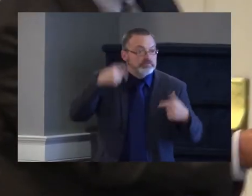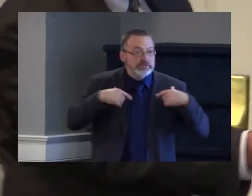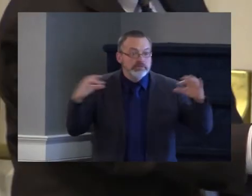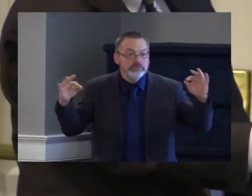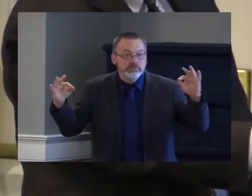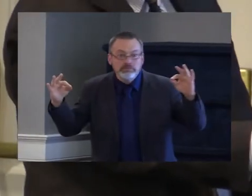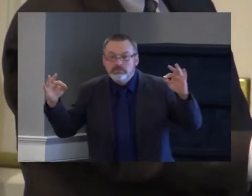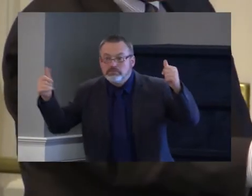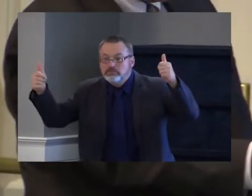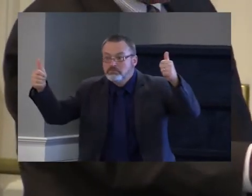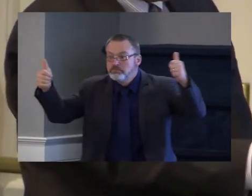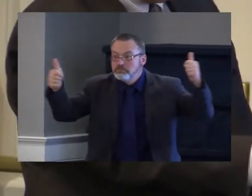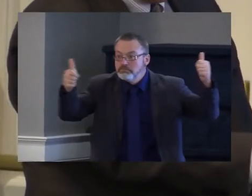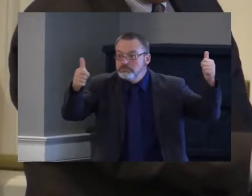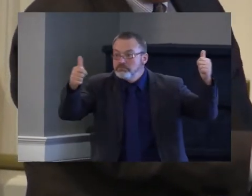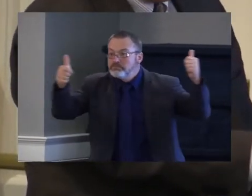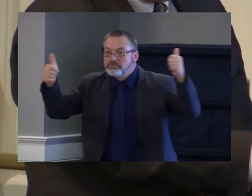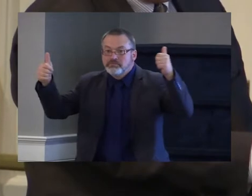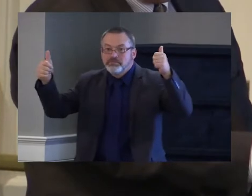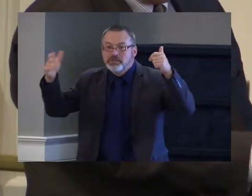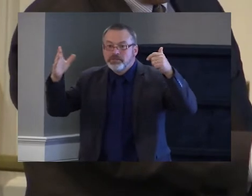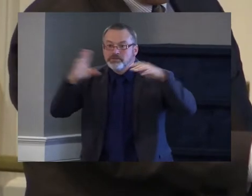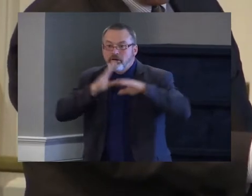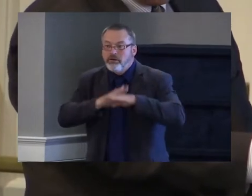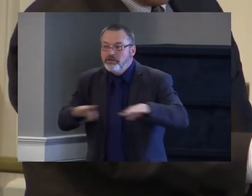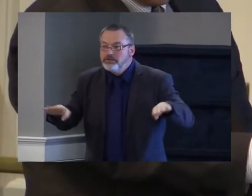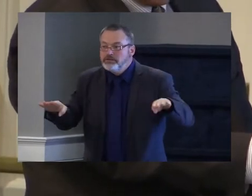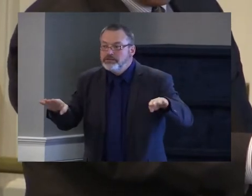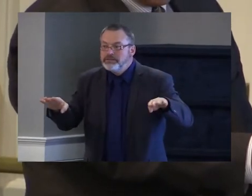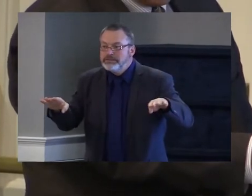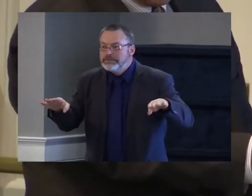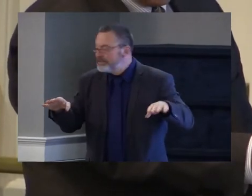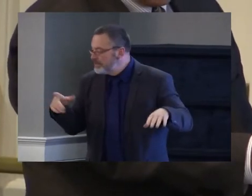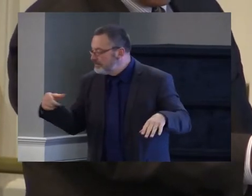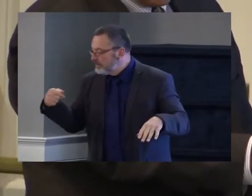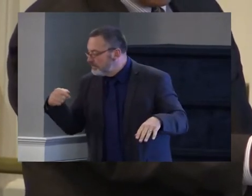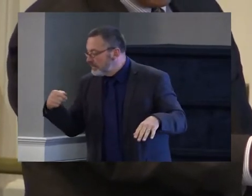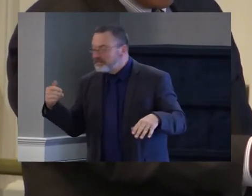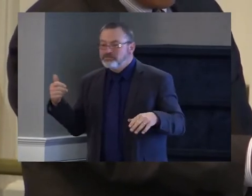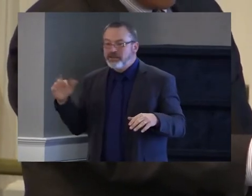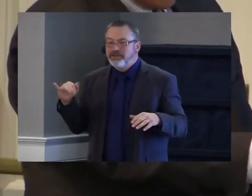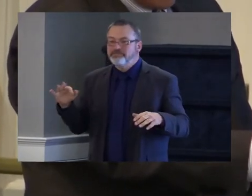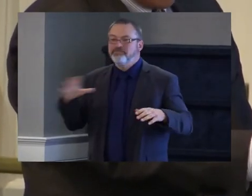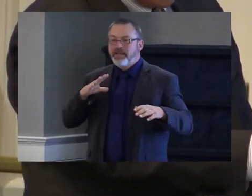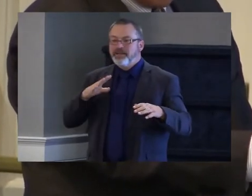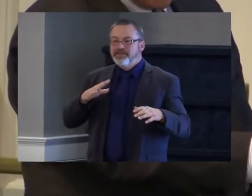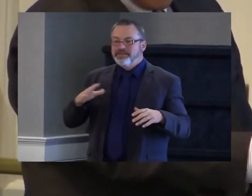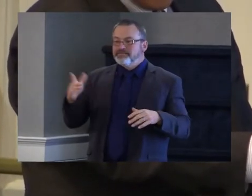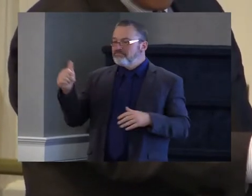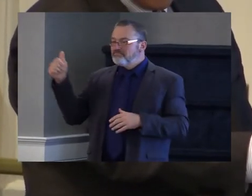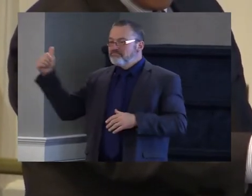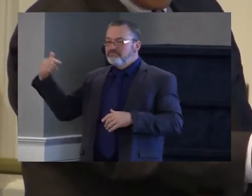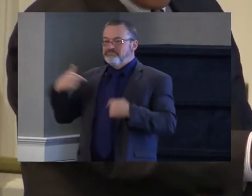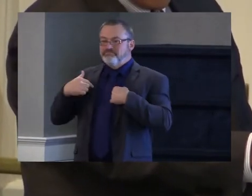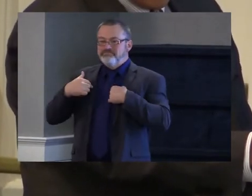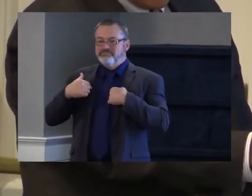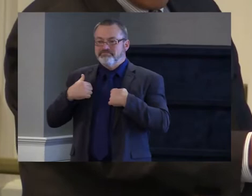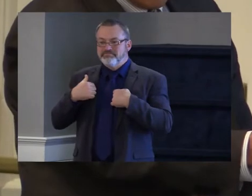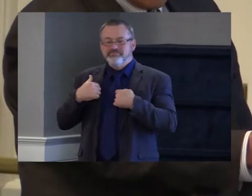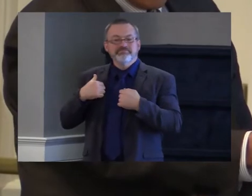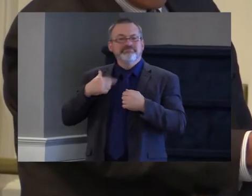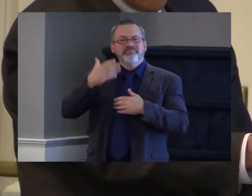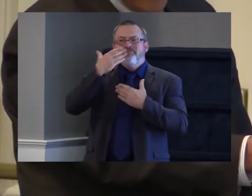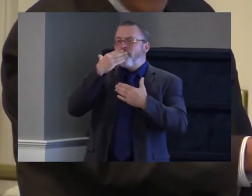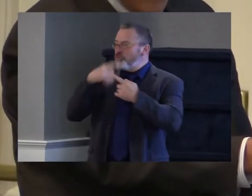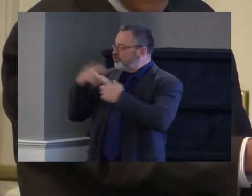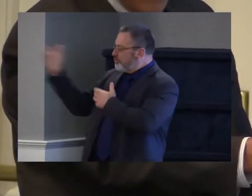It's a little awkward, but you'll be good. You'll all right. All right. Thank you, Theo and Commissioner White. Thank you to the congressional